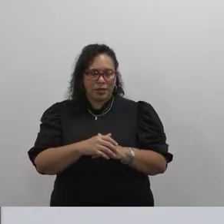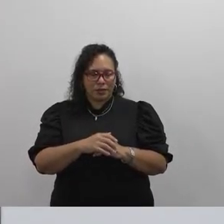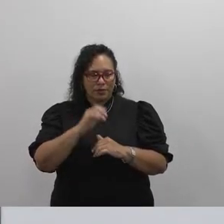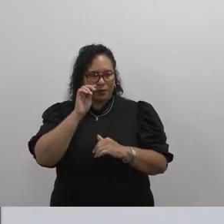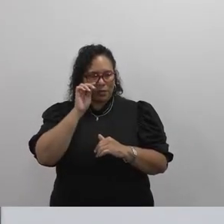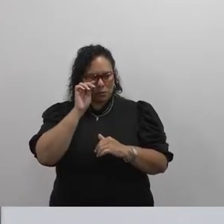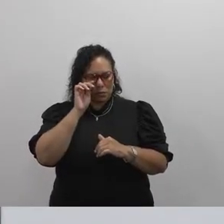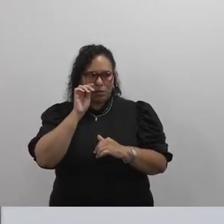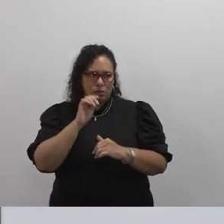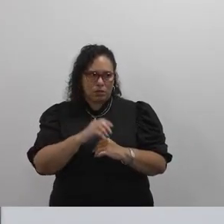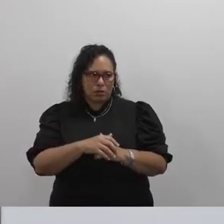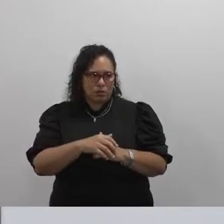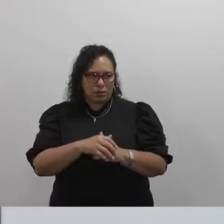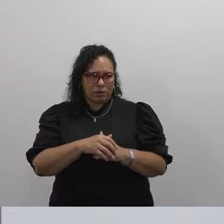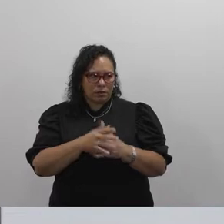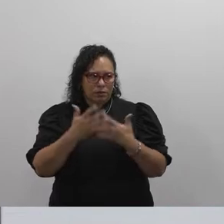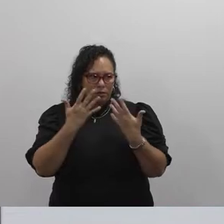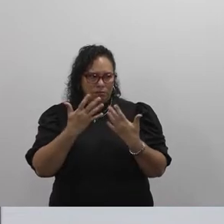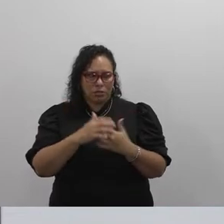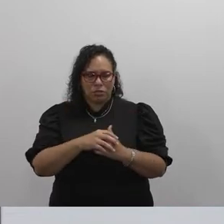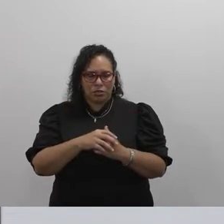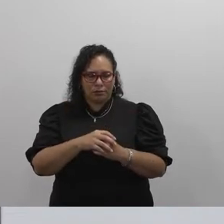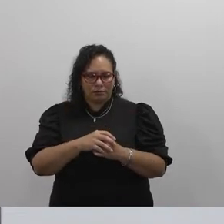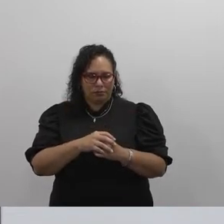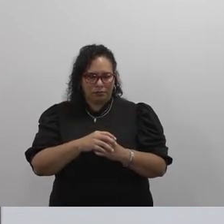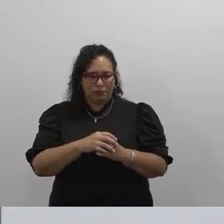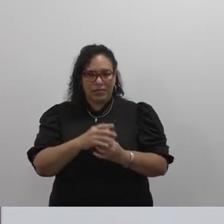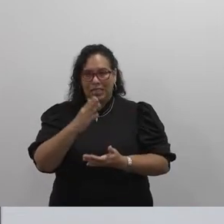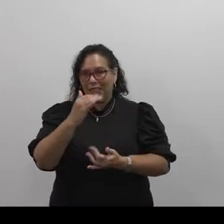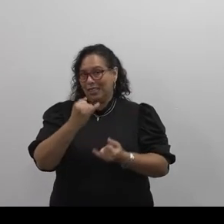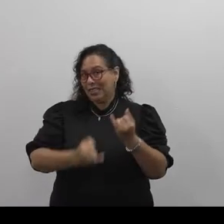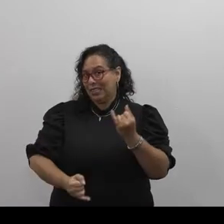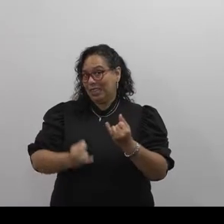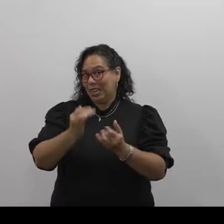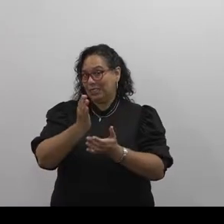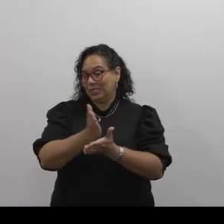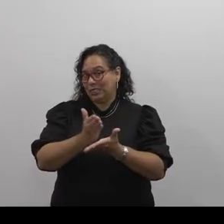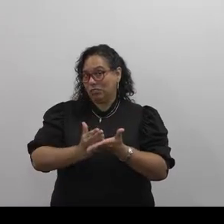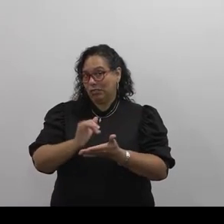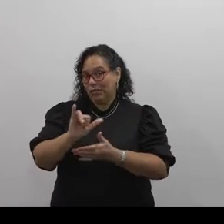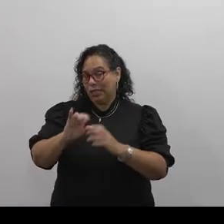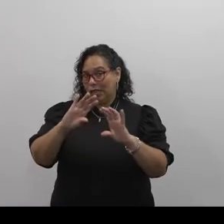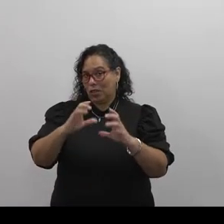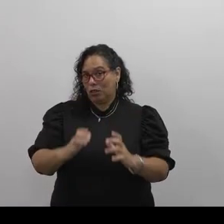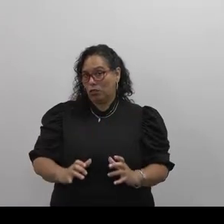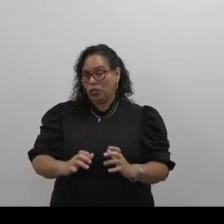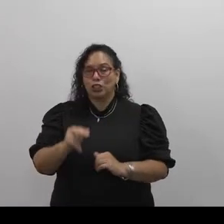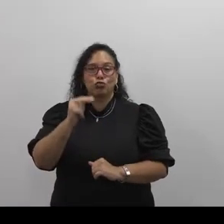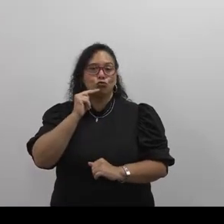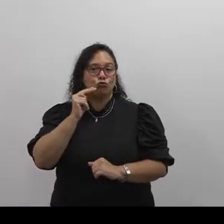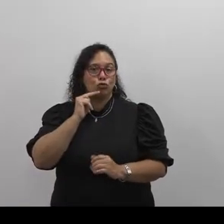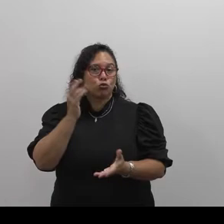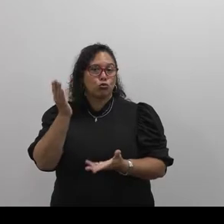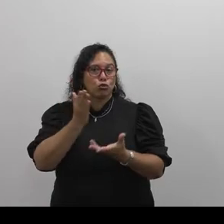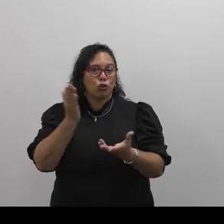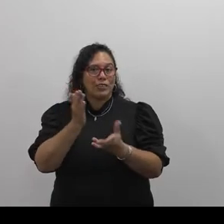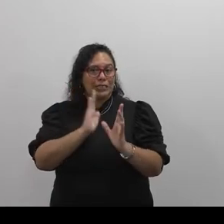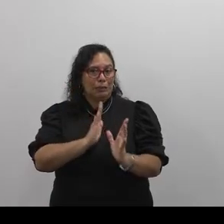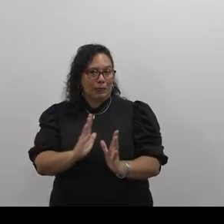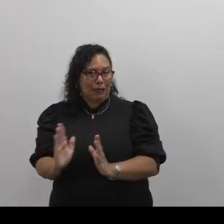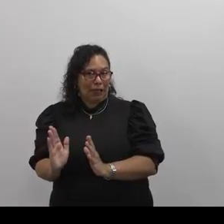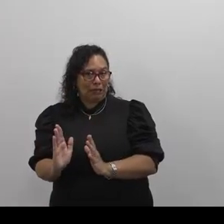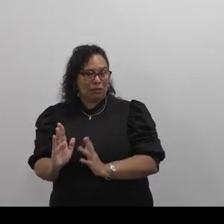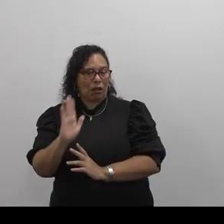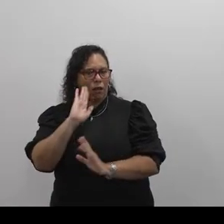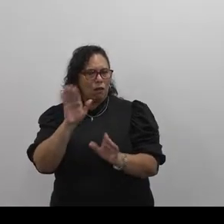over. And then the last section for that particular category is our nutrition services plans. And I'll just kind of focus